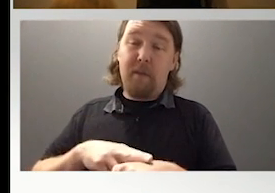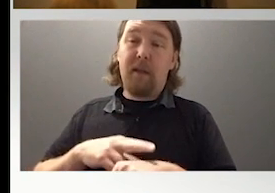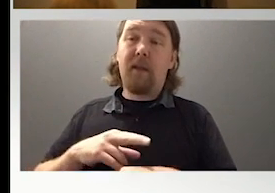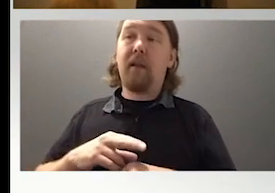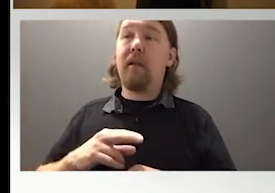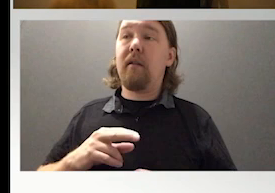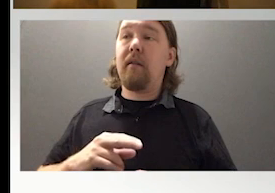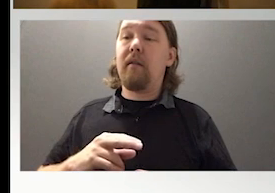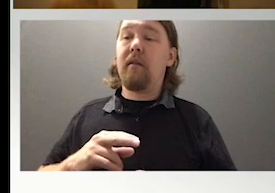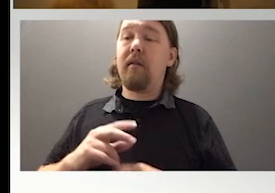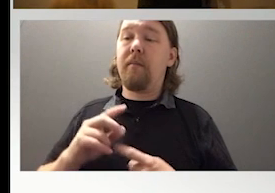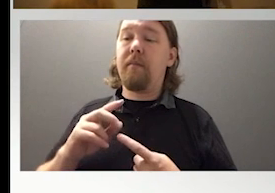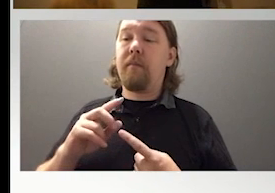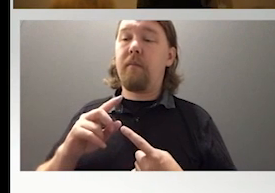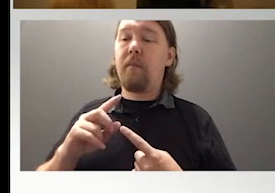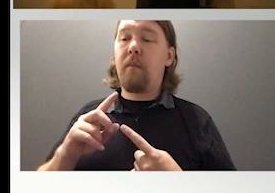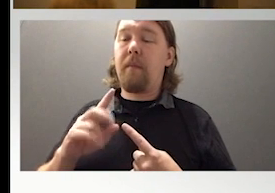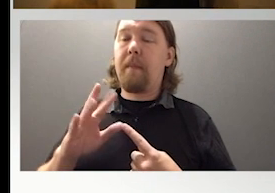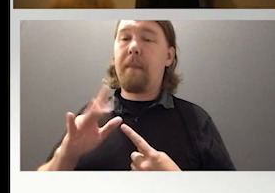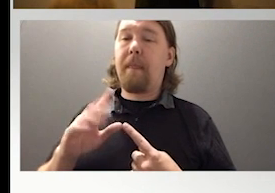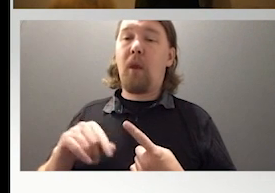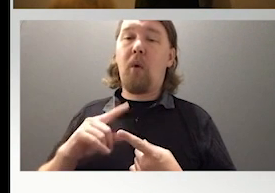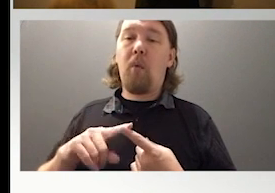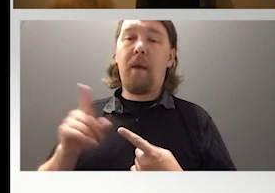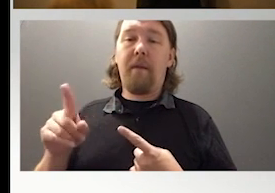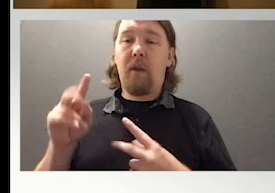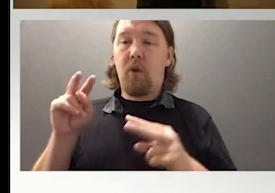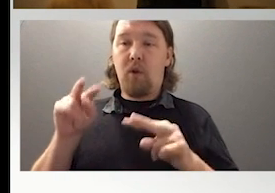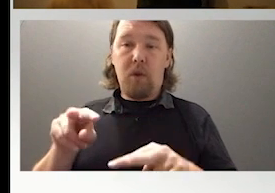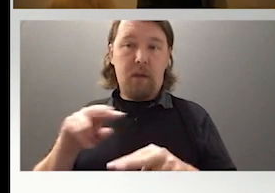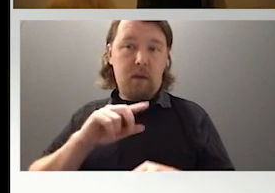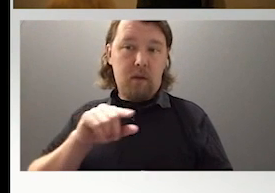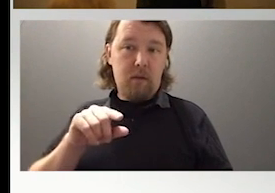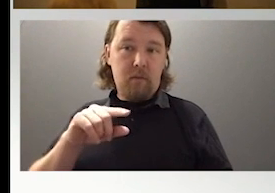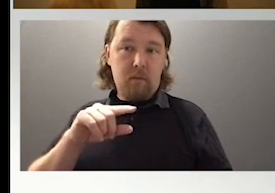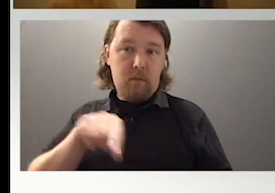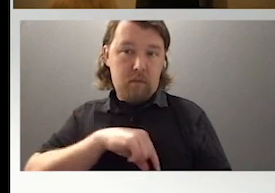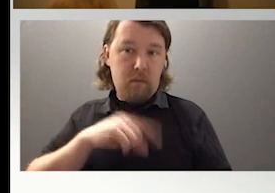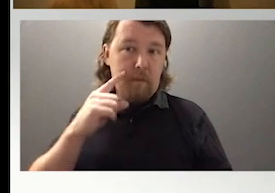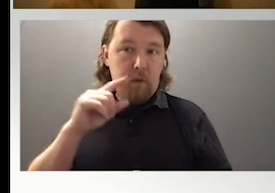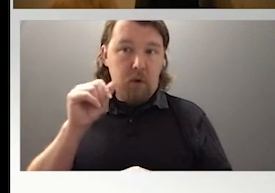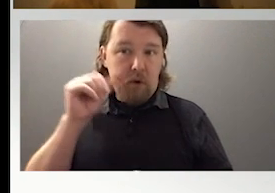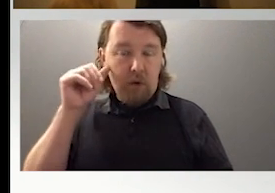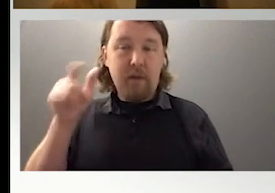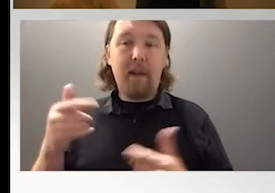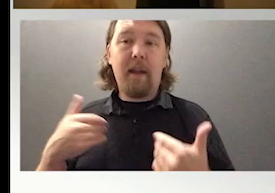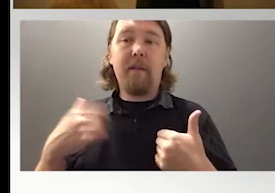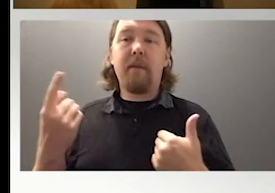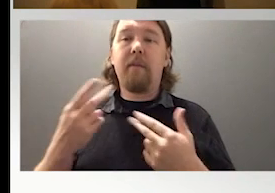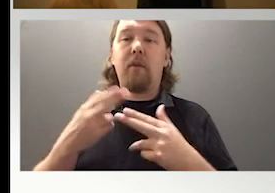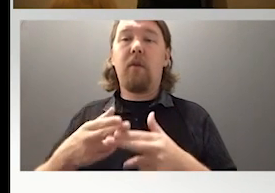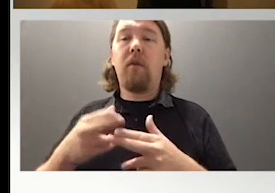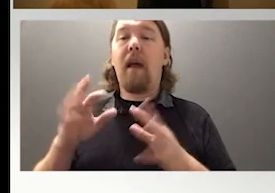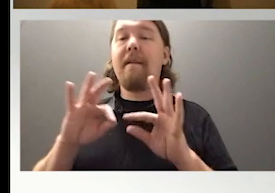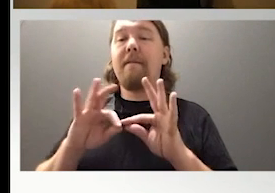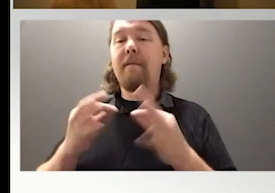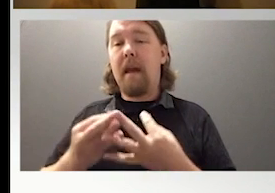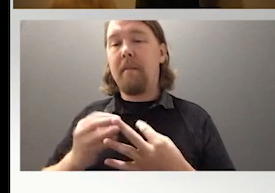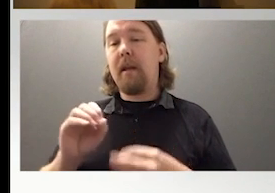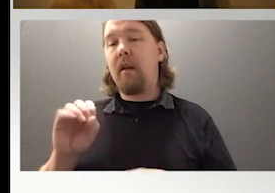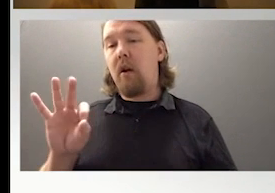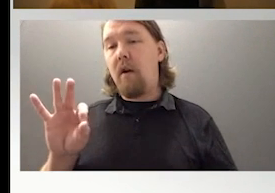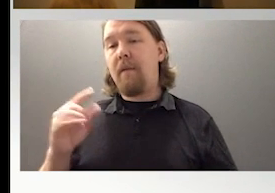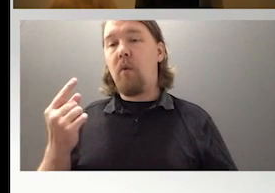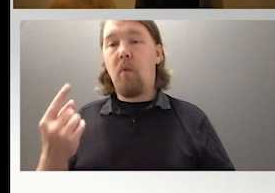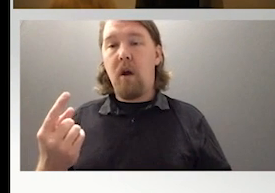you know, when they're looking at eligibility for adults, they have something that's called family of one, but I